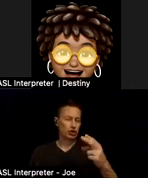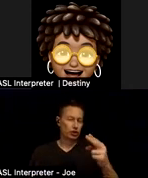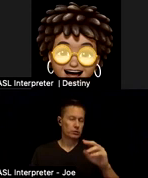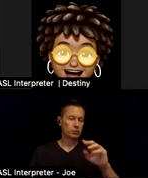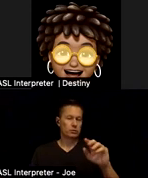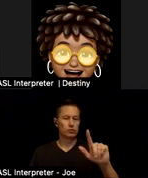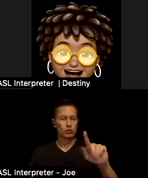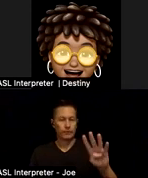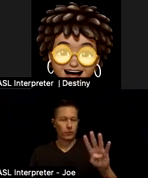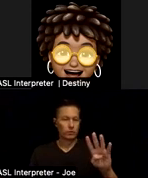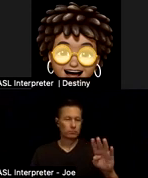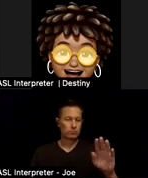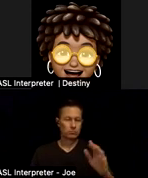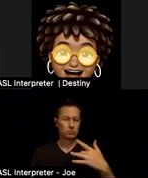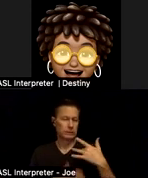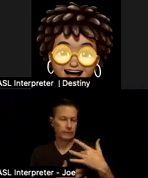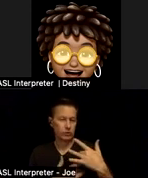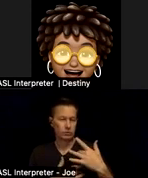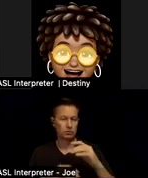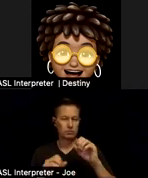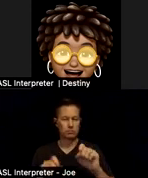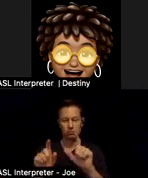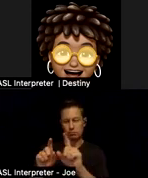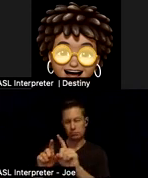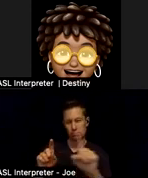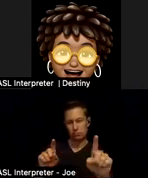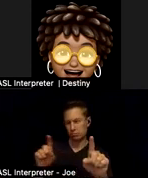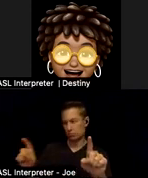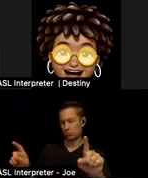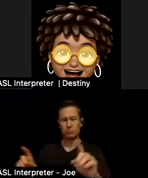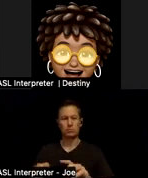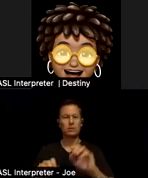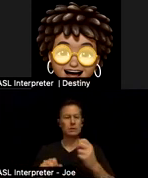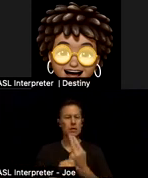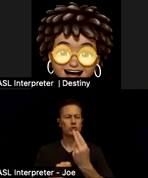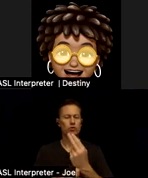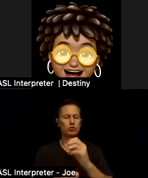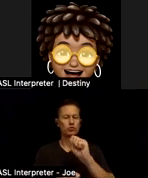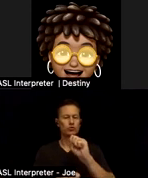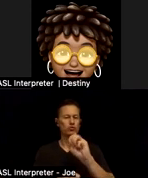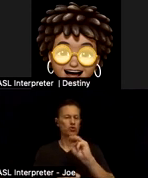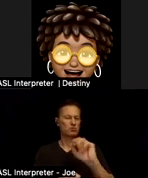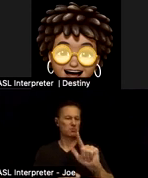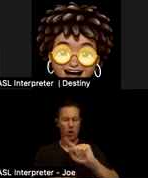a stud. And you can use very small bits that you wouldn't even notice you'd put a hole in your wall.